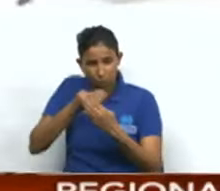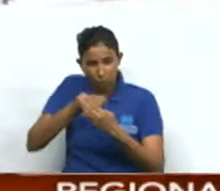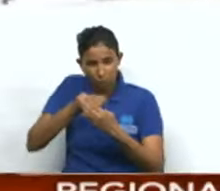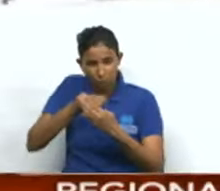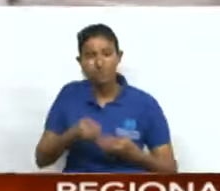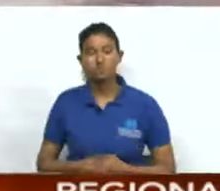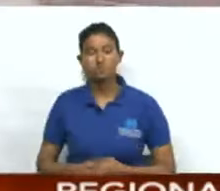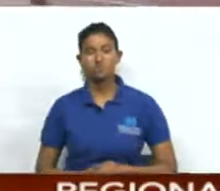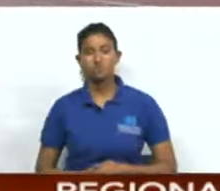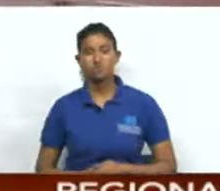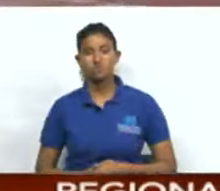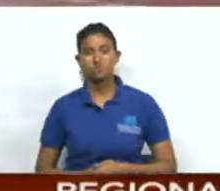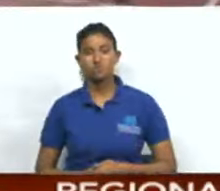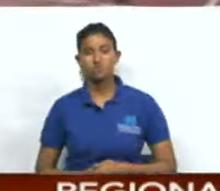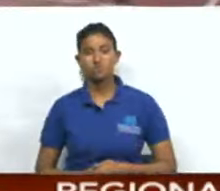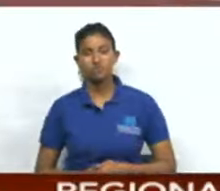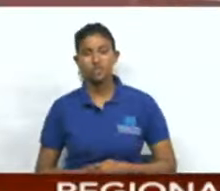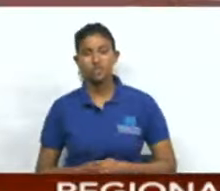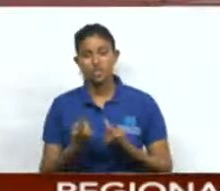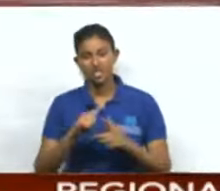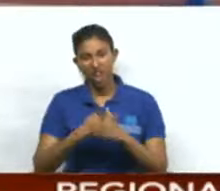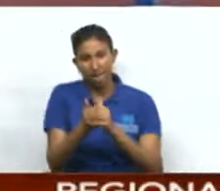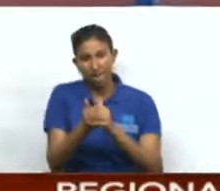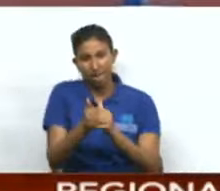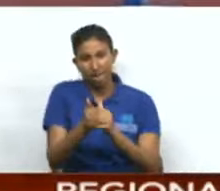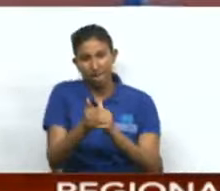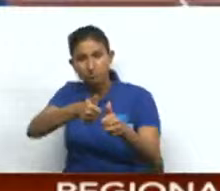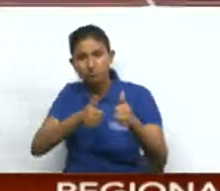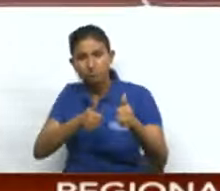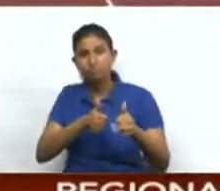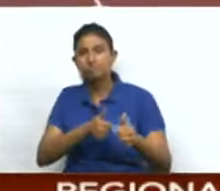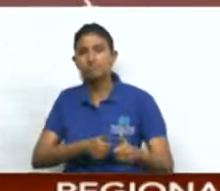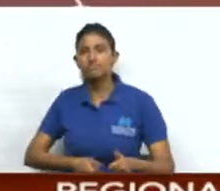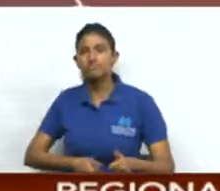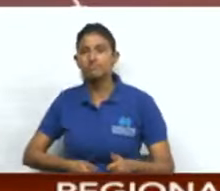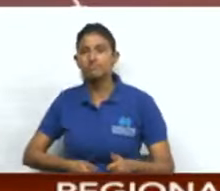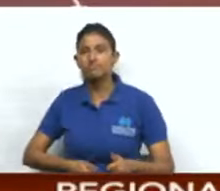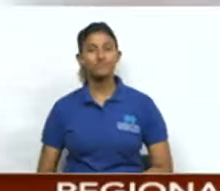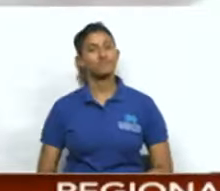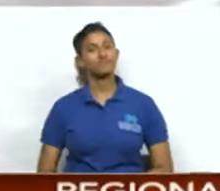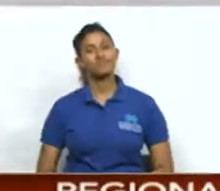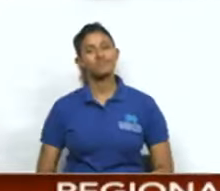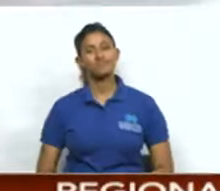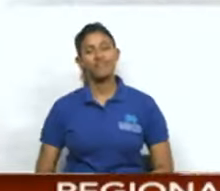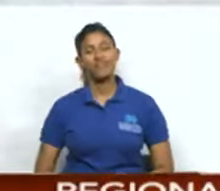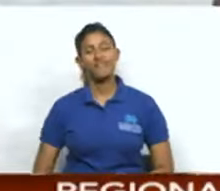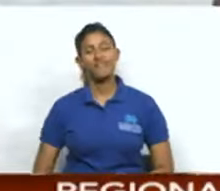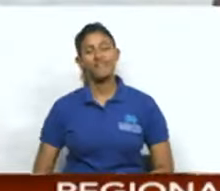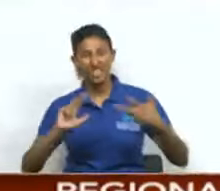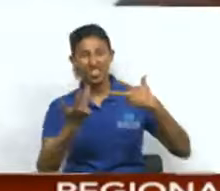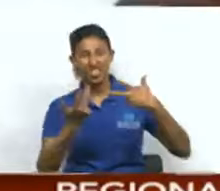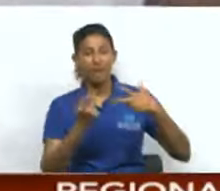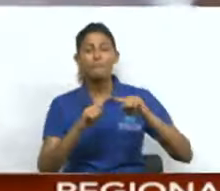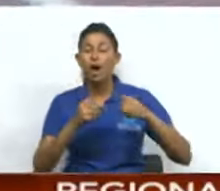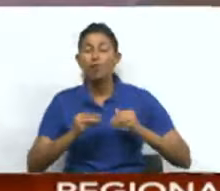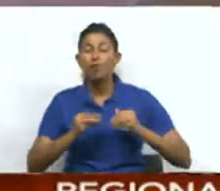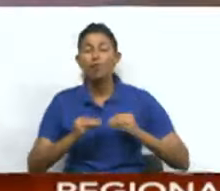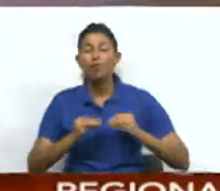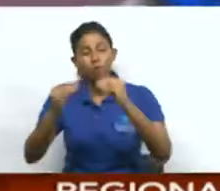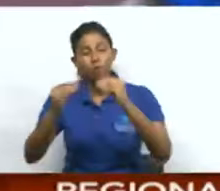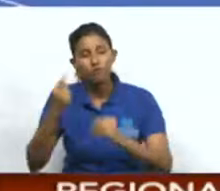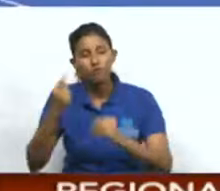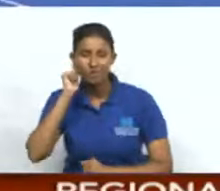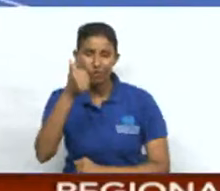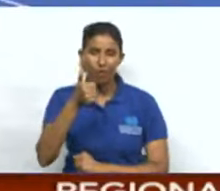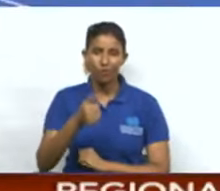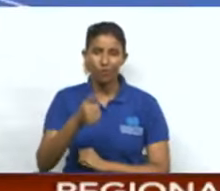is Palacios, who'll take it ahead of Robinson. Grew finished 3rd, but will move into tomorrow's final as well. TTO's Calypso Stickman fought but